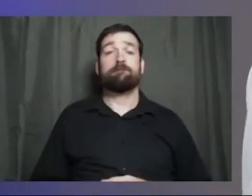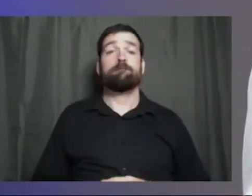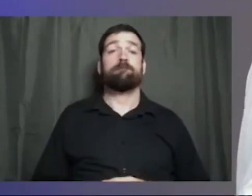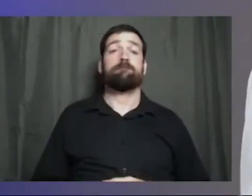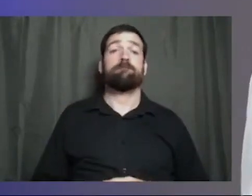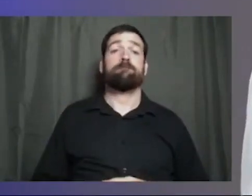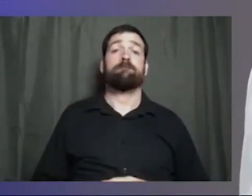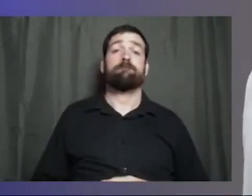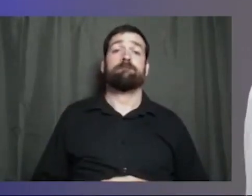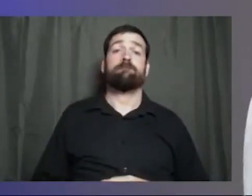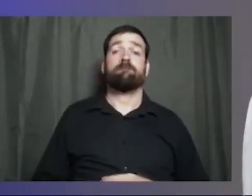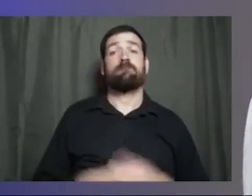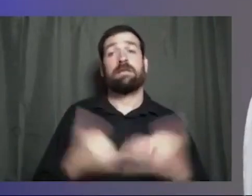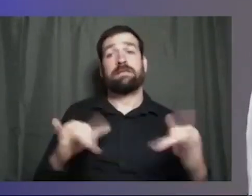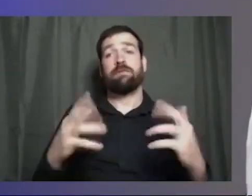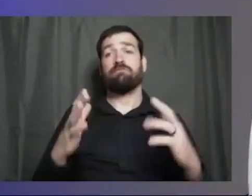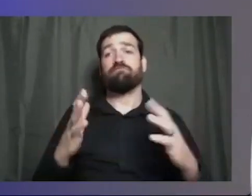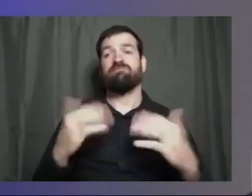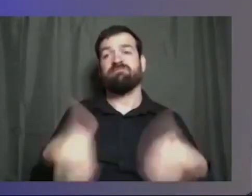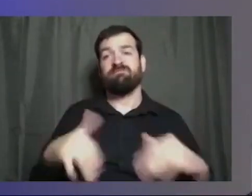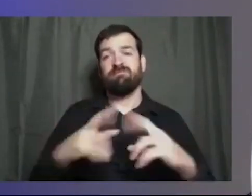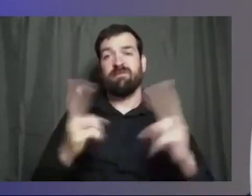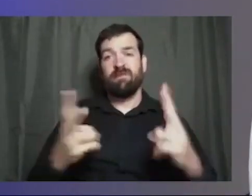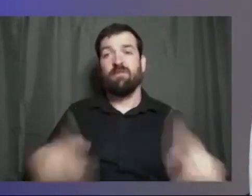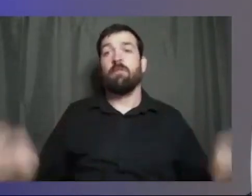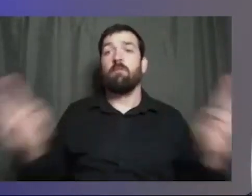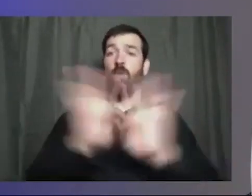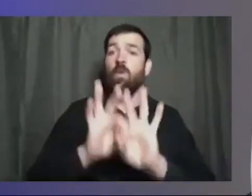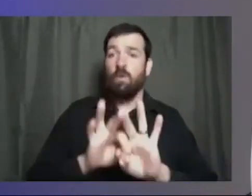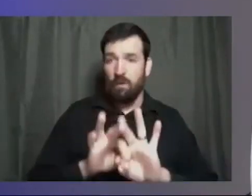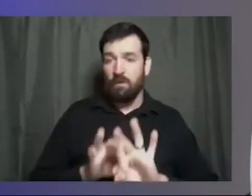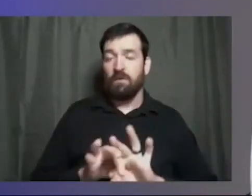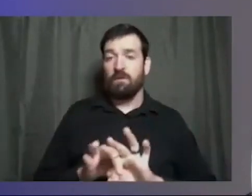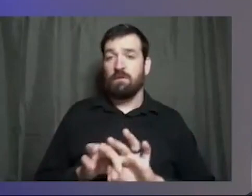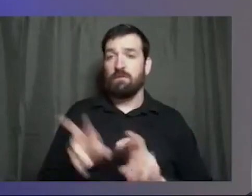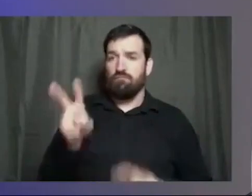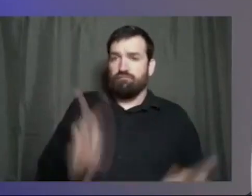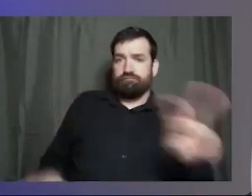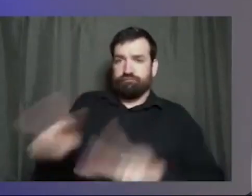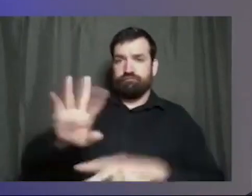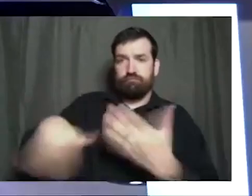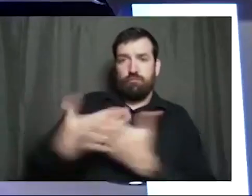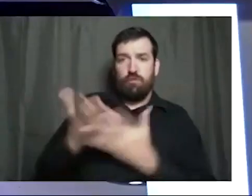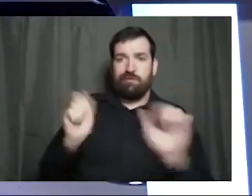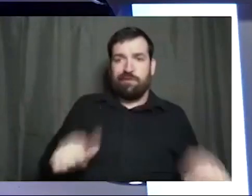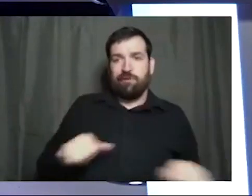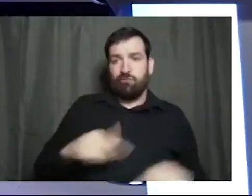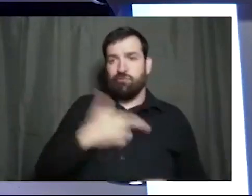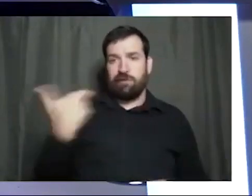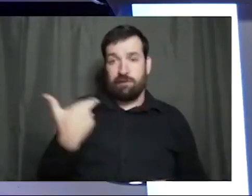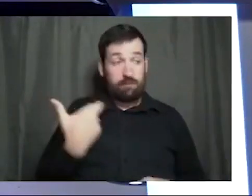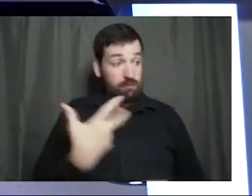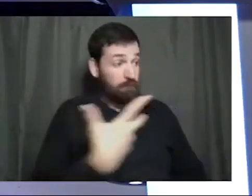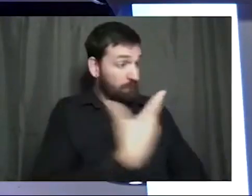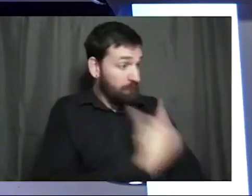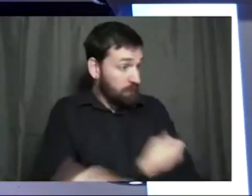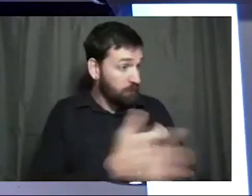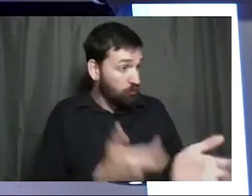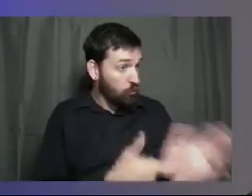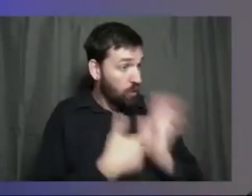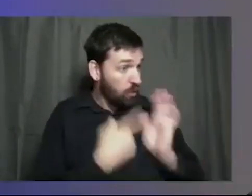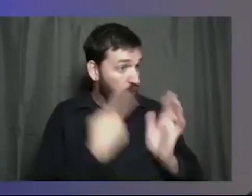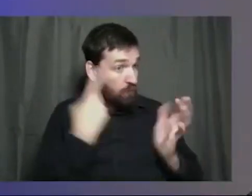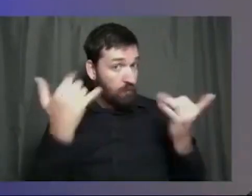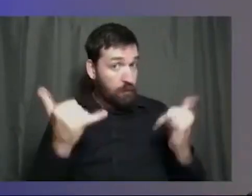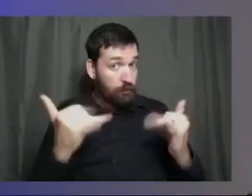very critical and really looking at all the potential risks and trying to mitigate that. Are vaccinations required among the players? They're not